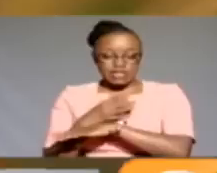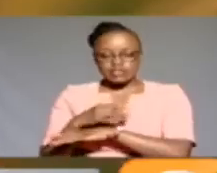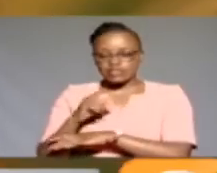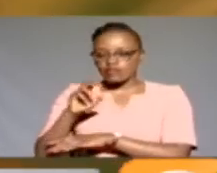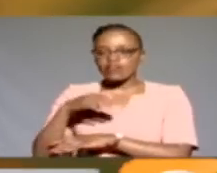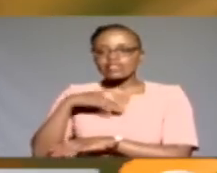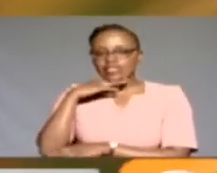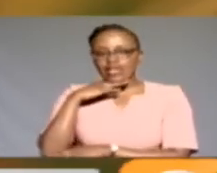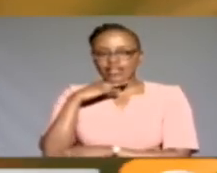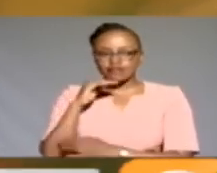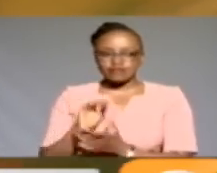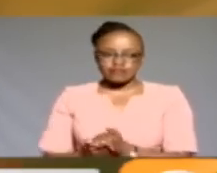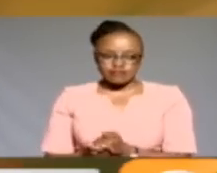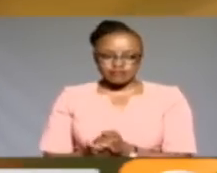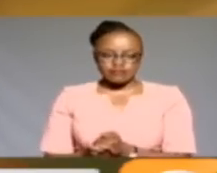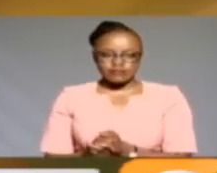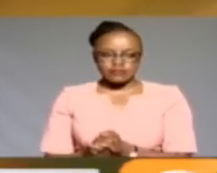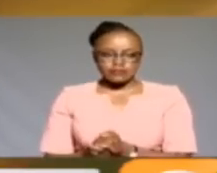akafariki.